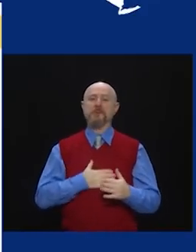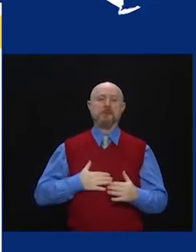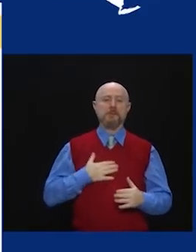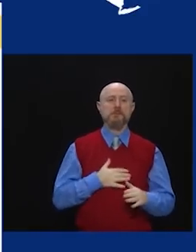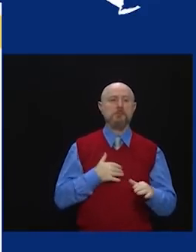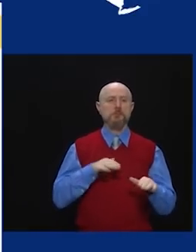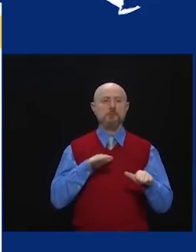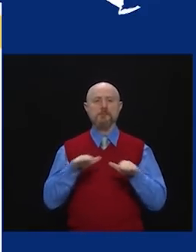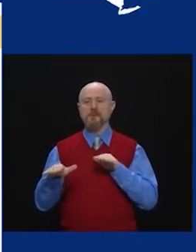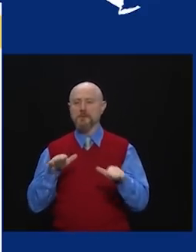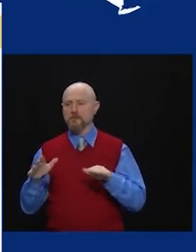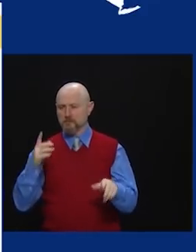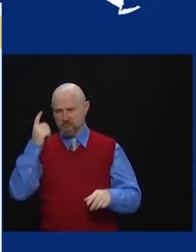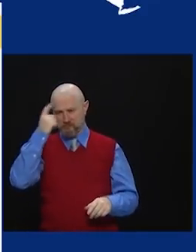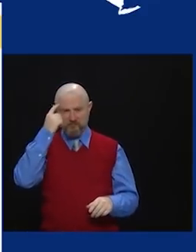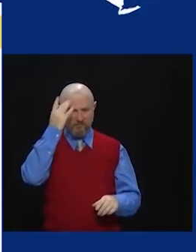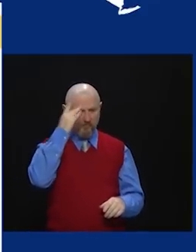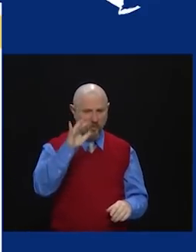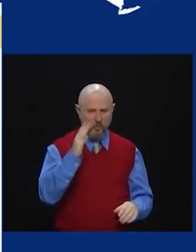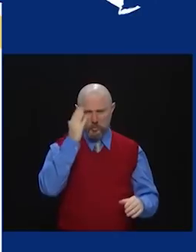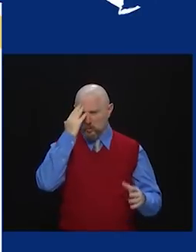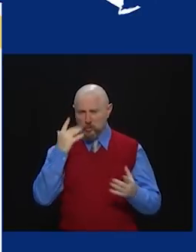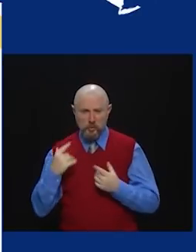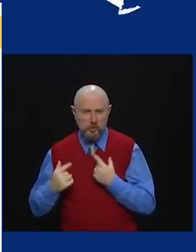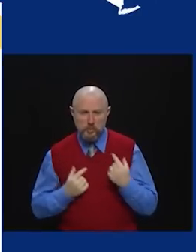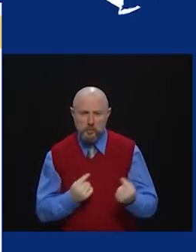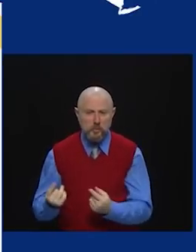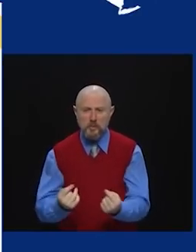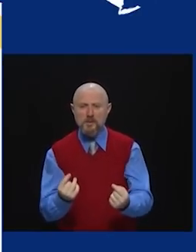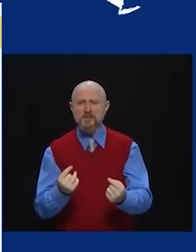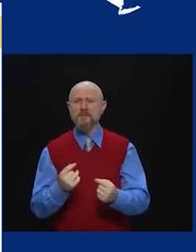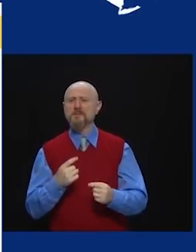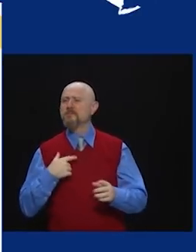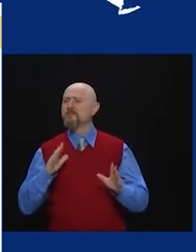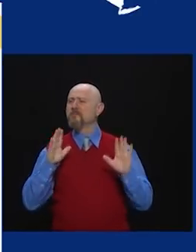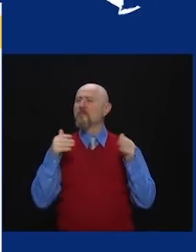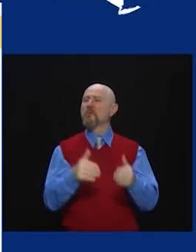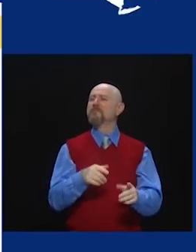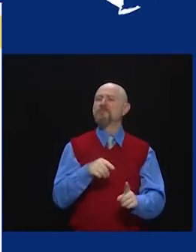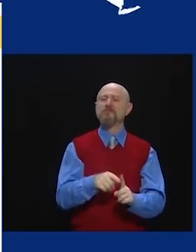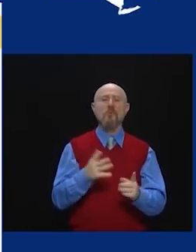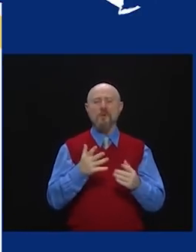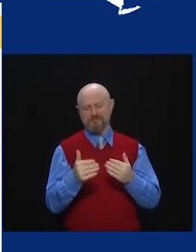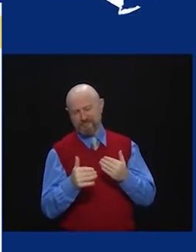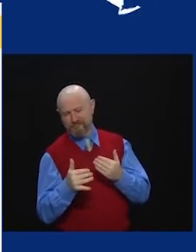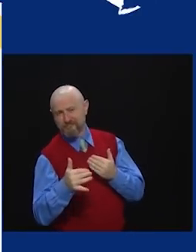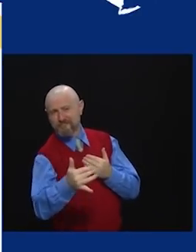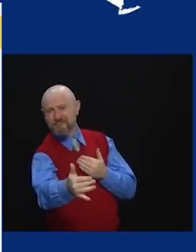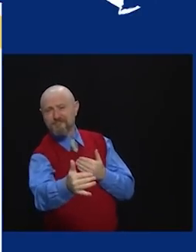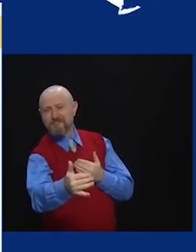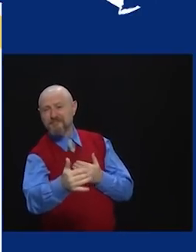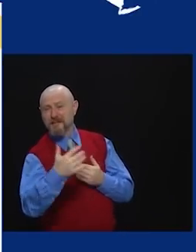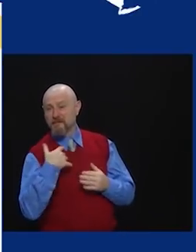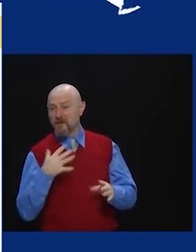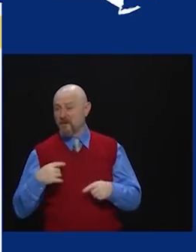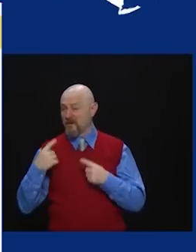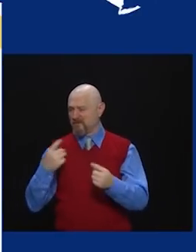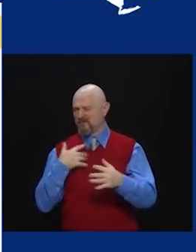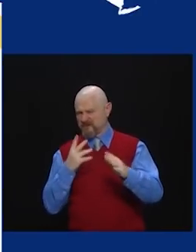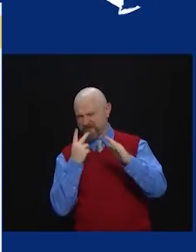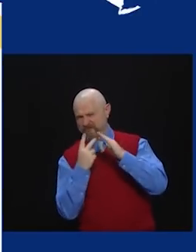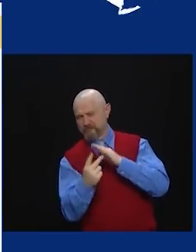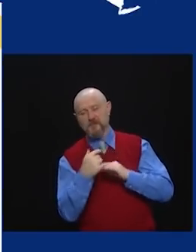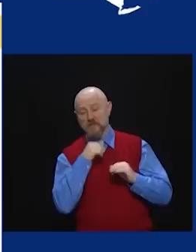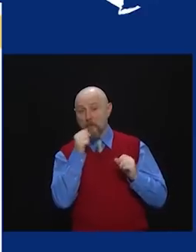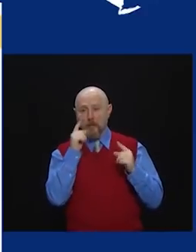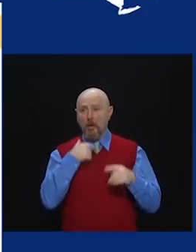they need to take. But we want to make sure that we focus on what lies before us, We've been anticipating this. This is not a surprise to us. So